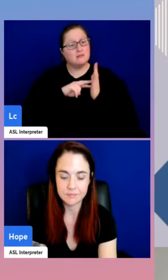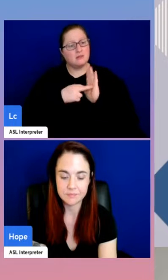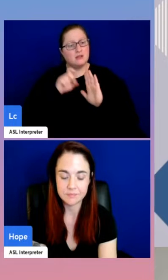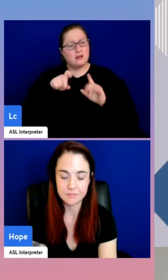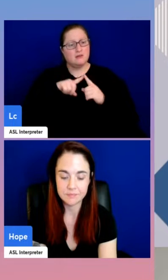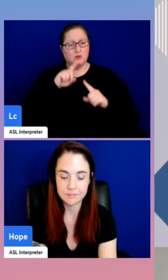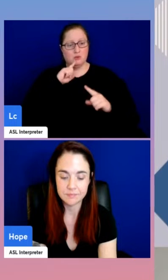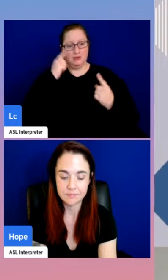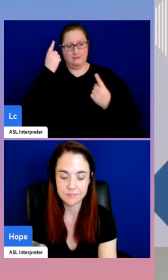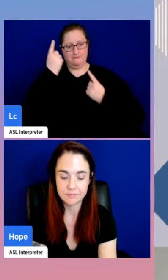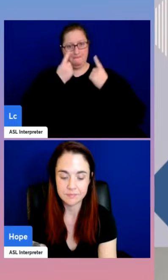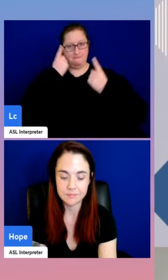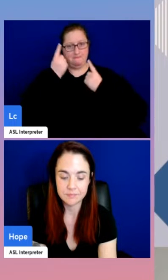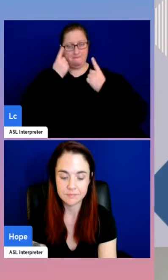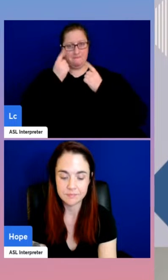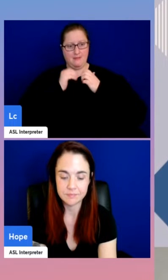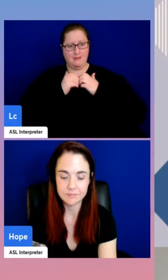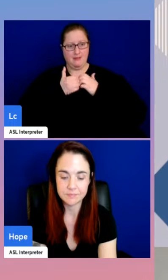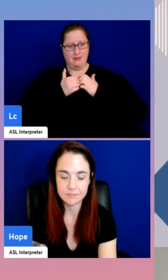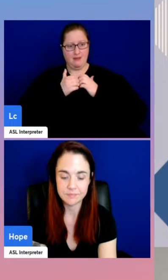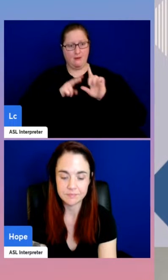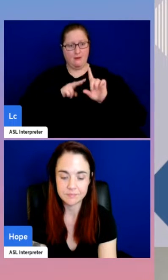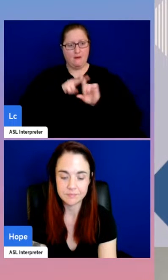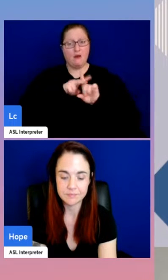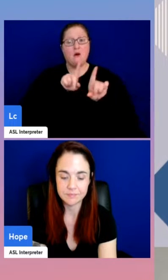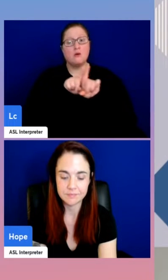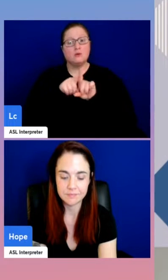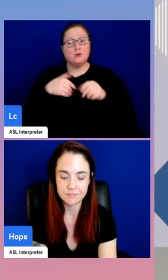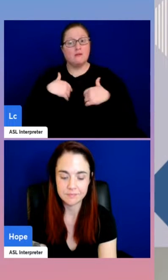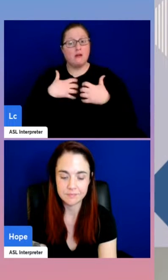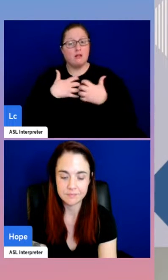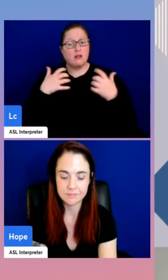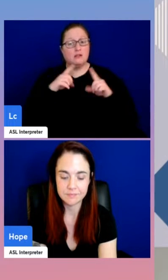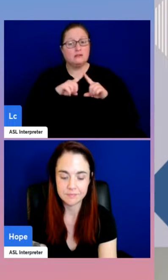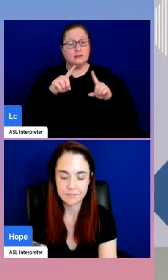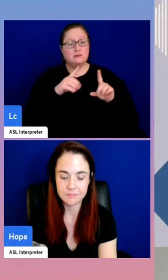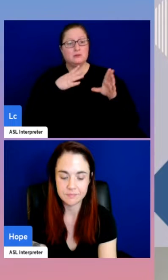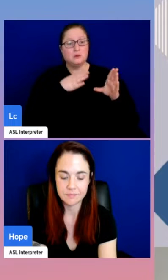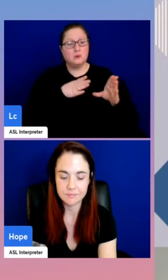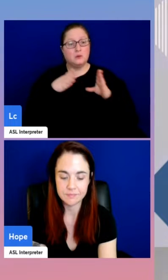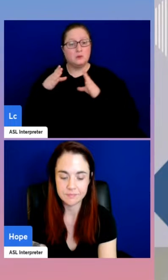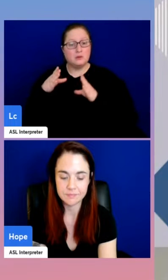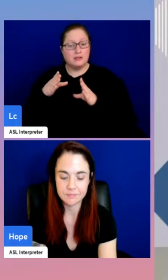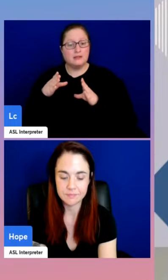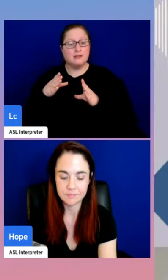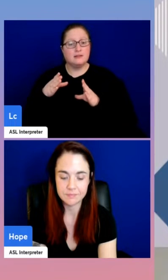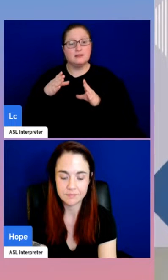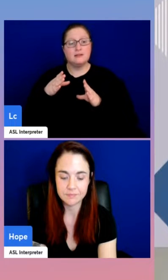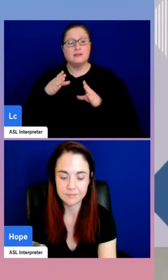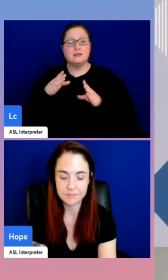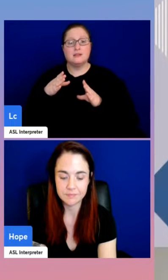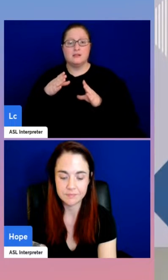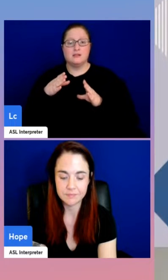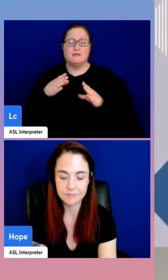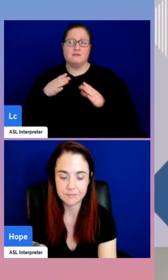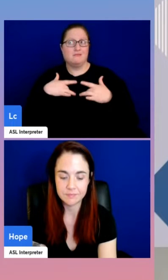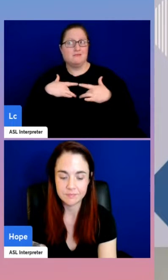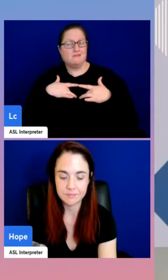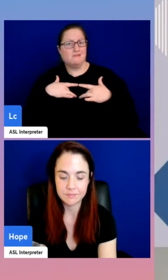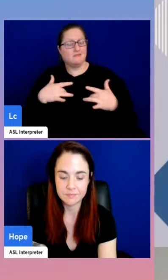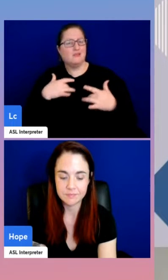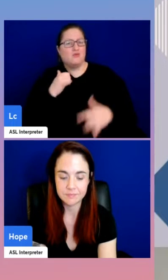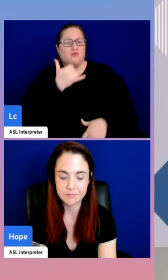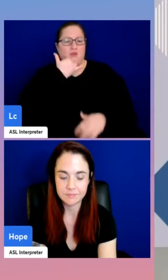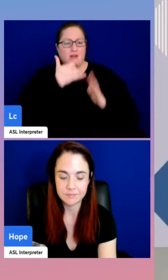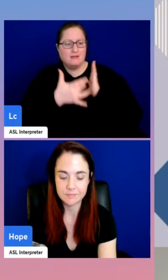consideration. There's also a lot of wastage that is often done on the wrong technologies.